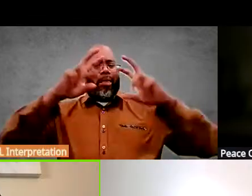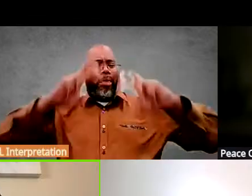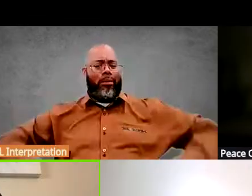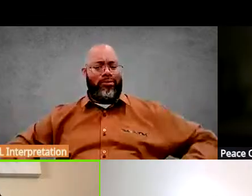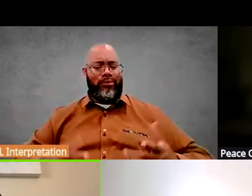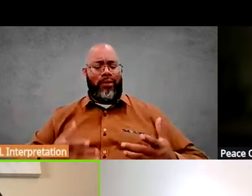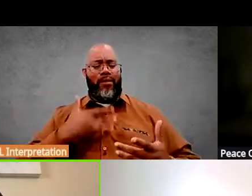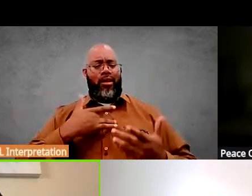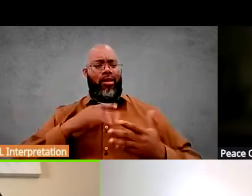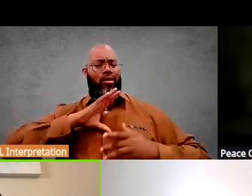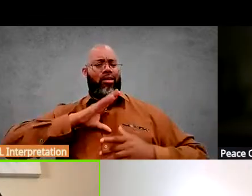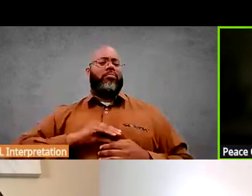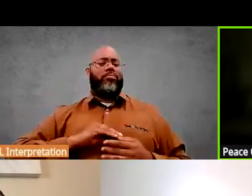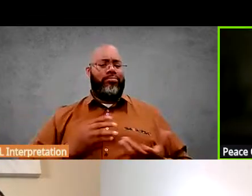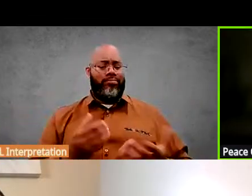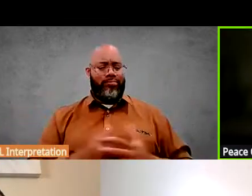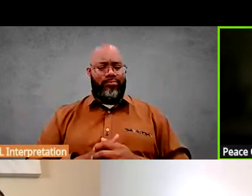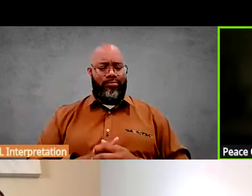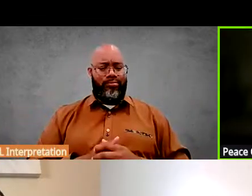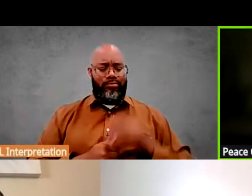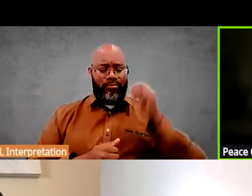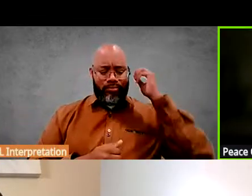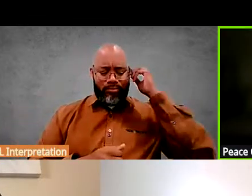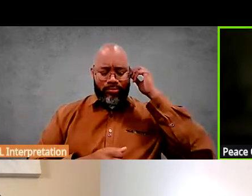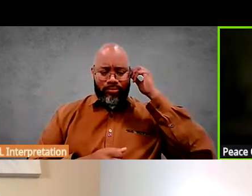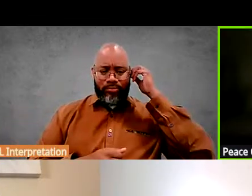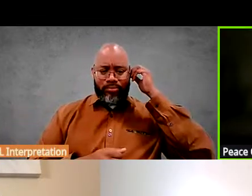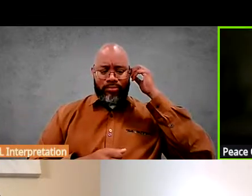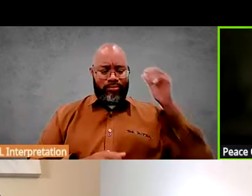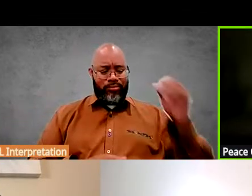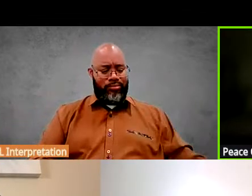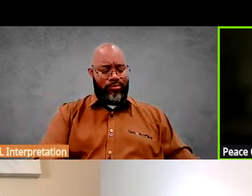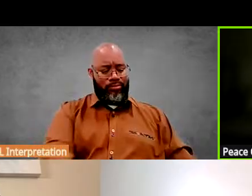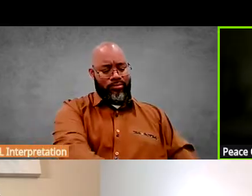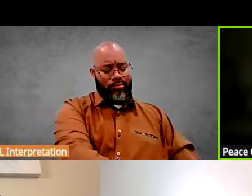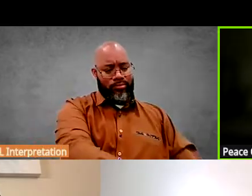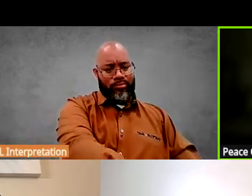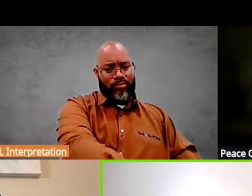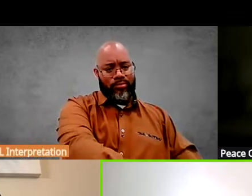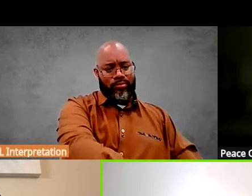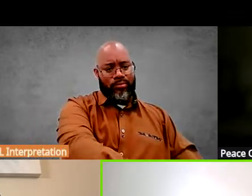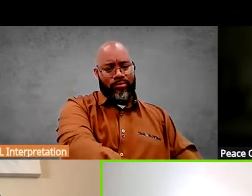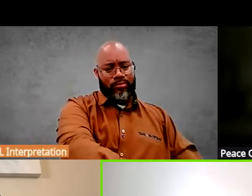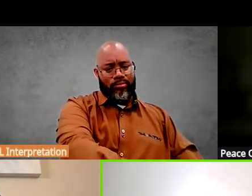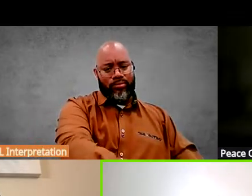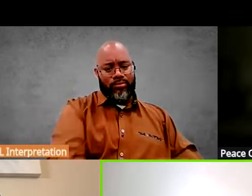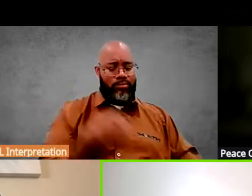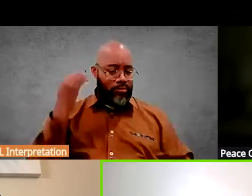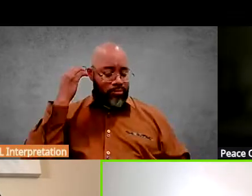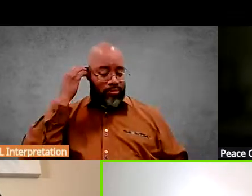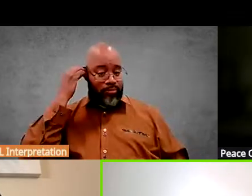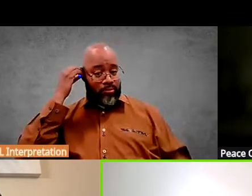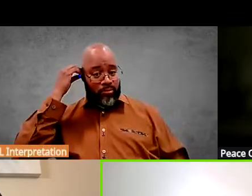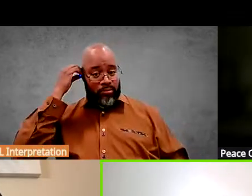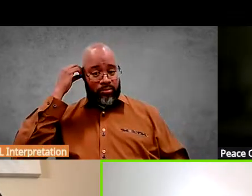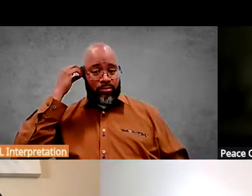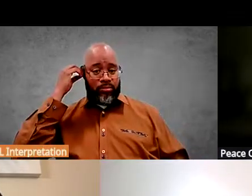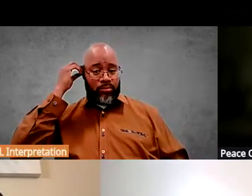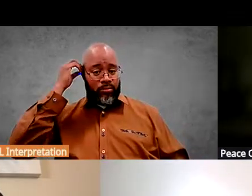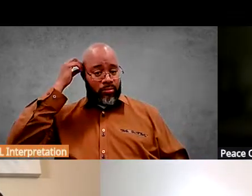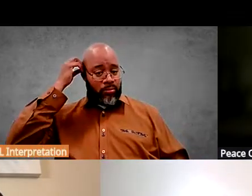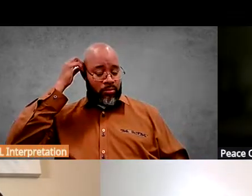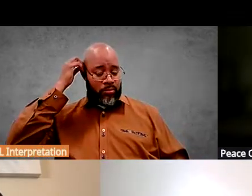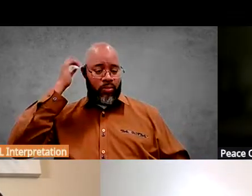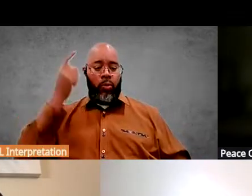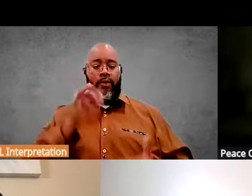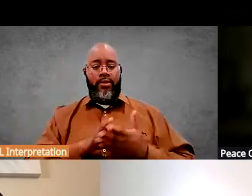them feel worthless. Mhm. mm. And Yeah. sorry, I'm just gonna add on to that. Like it's one of those is